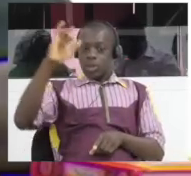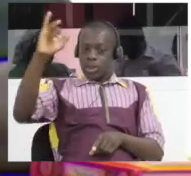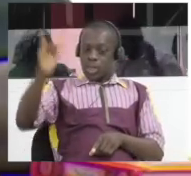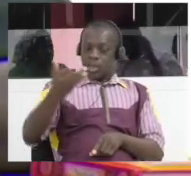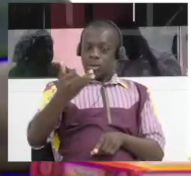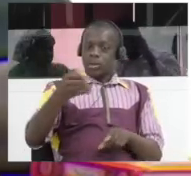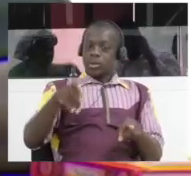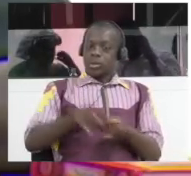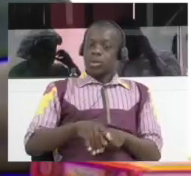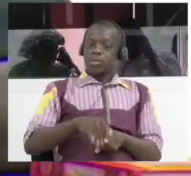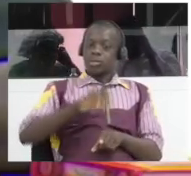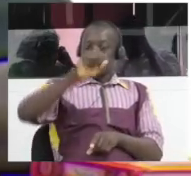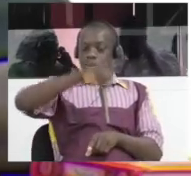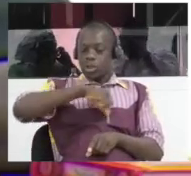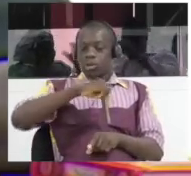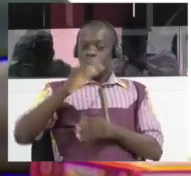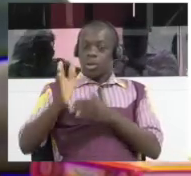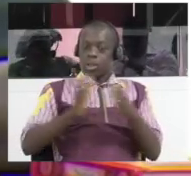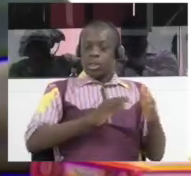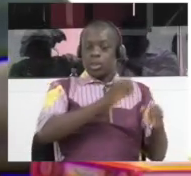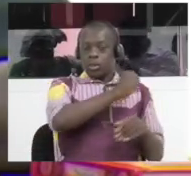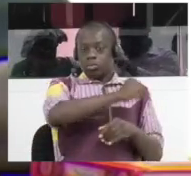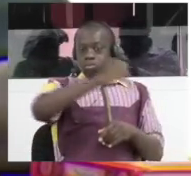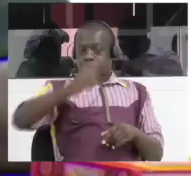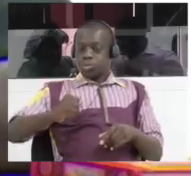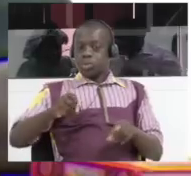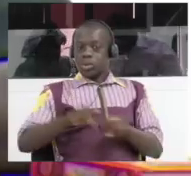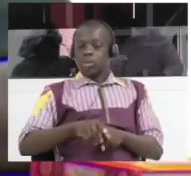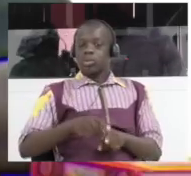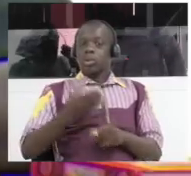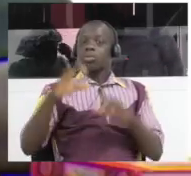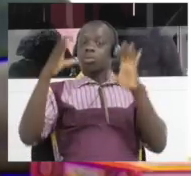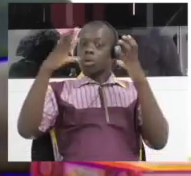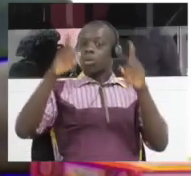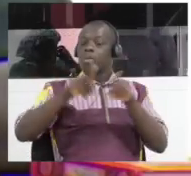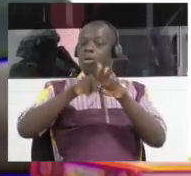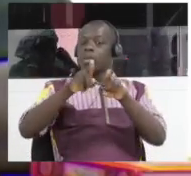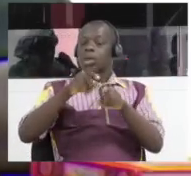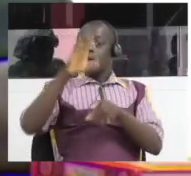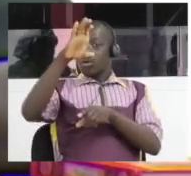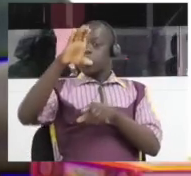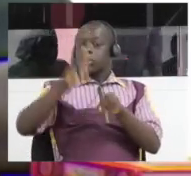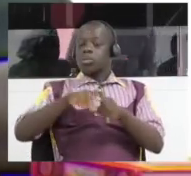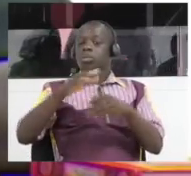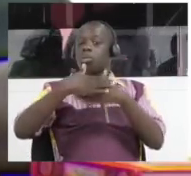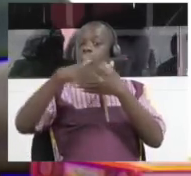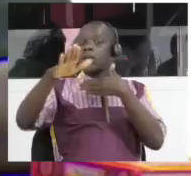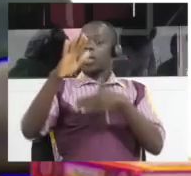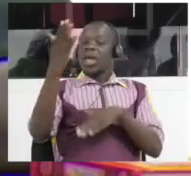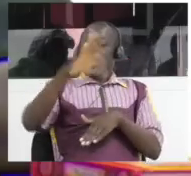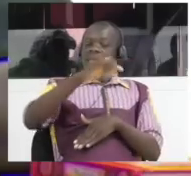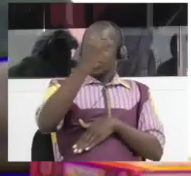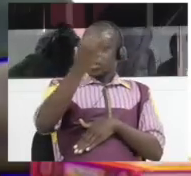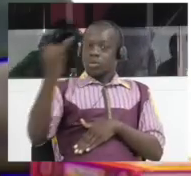yes, it was them who organized the coup. But the affairs of the country was more than any individual, and